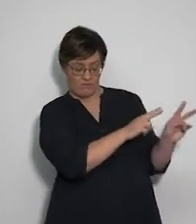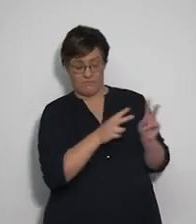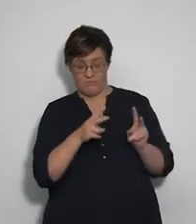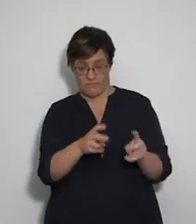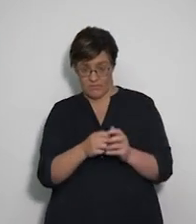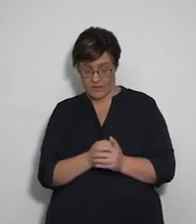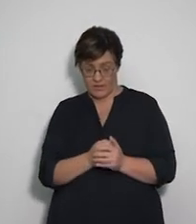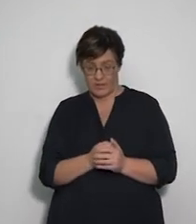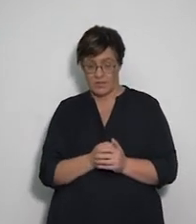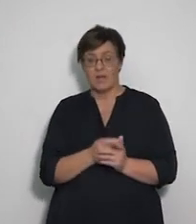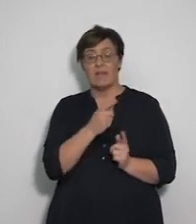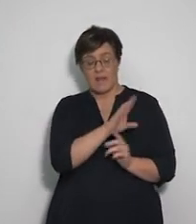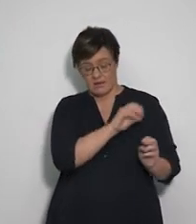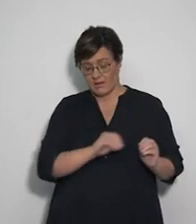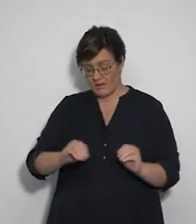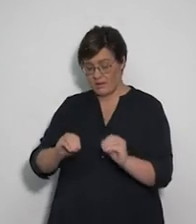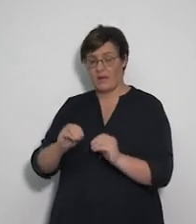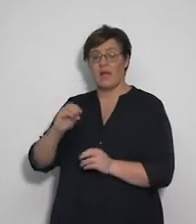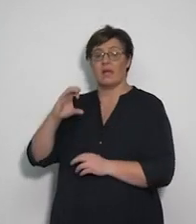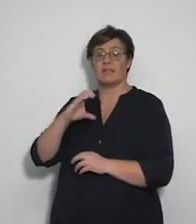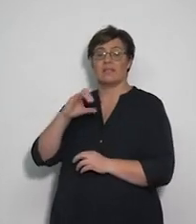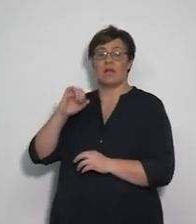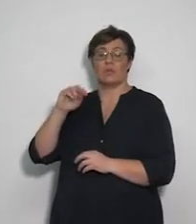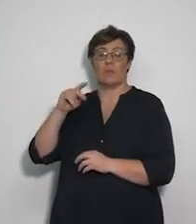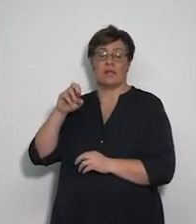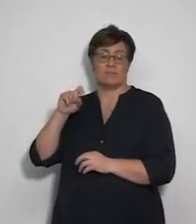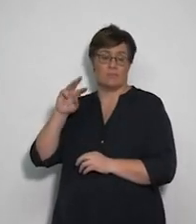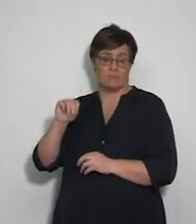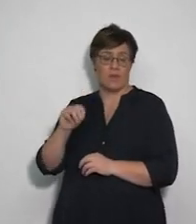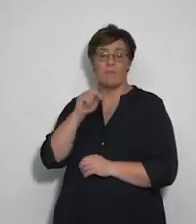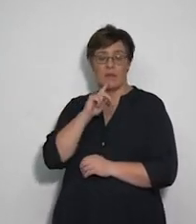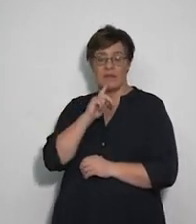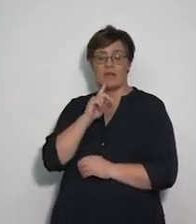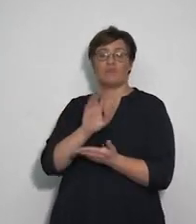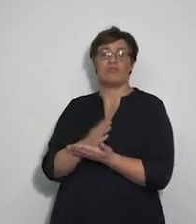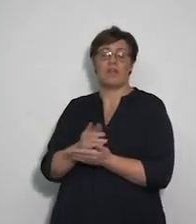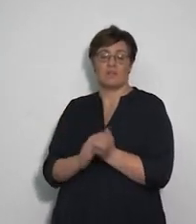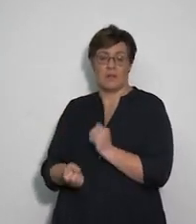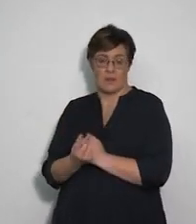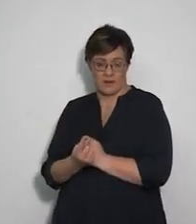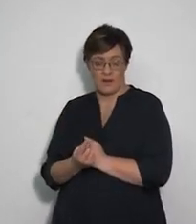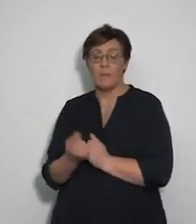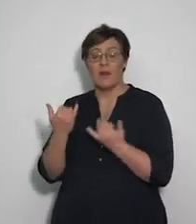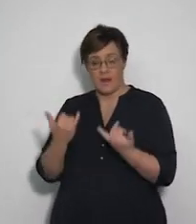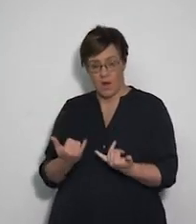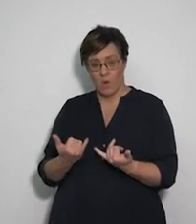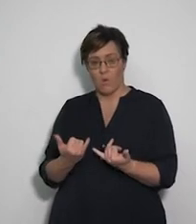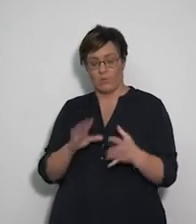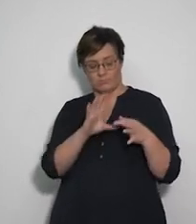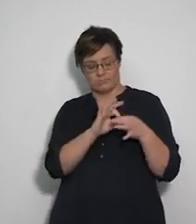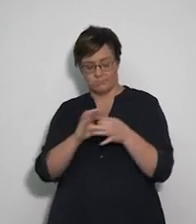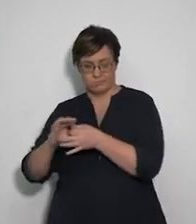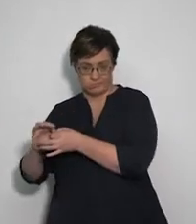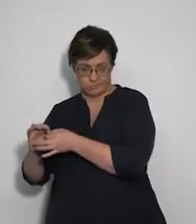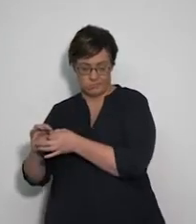mRNA. That then moves into the cytoplasm, where we know the process of translation occurs, which is putting together a chain